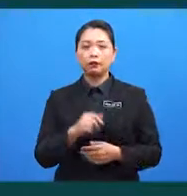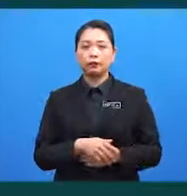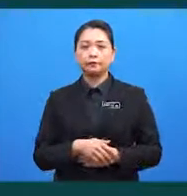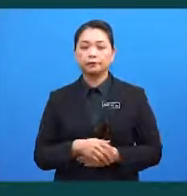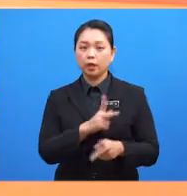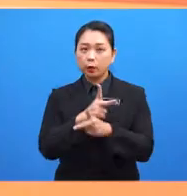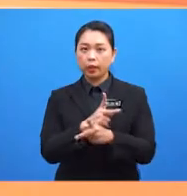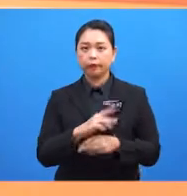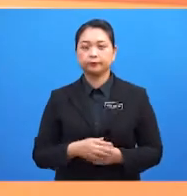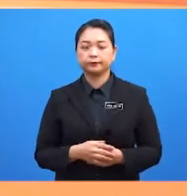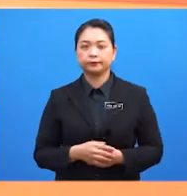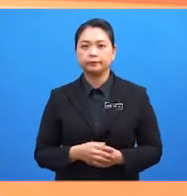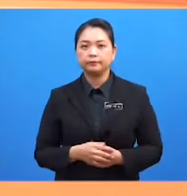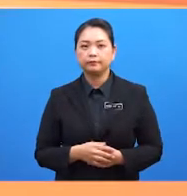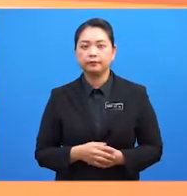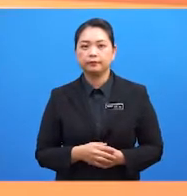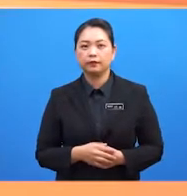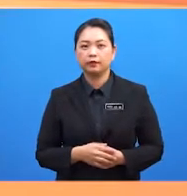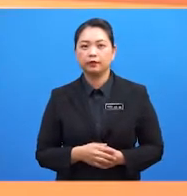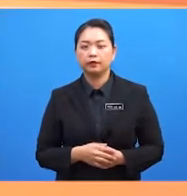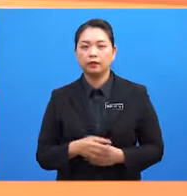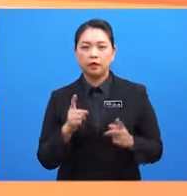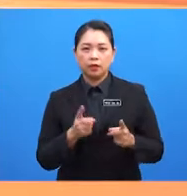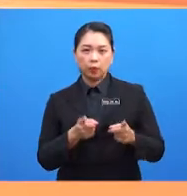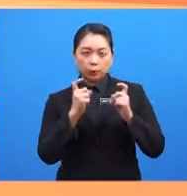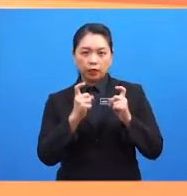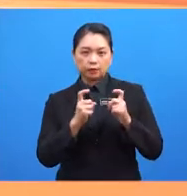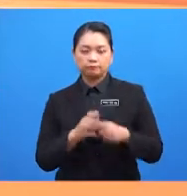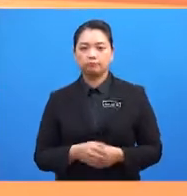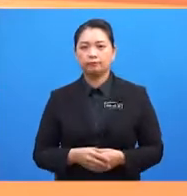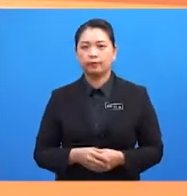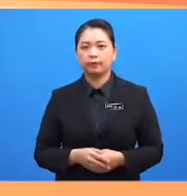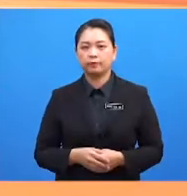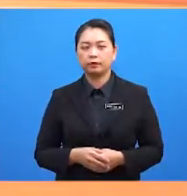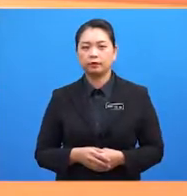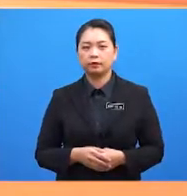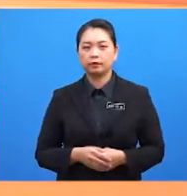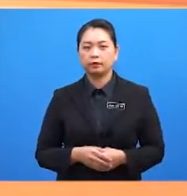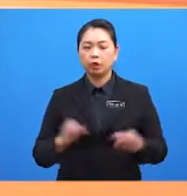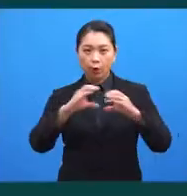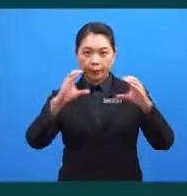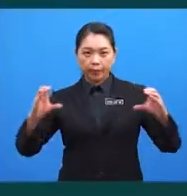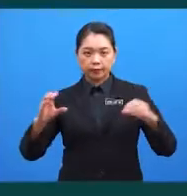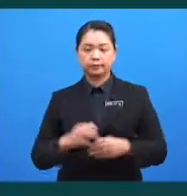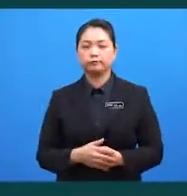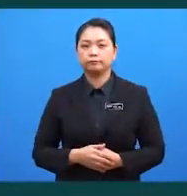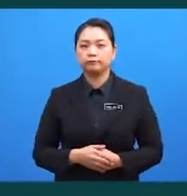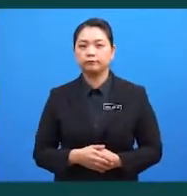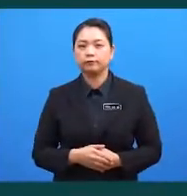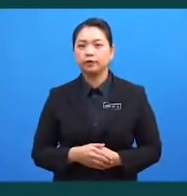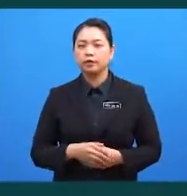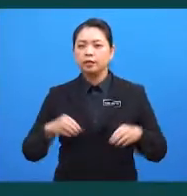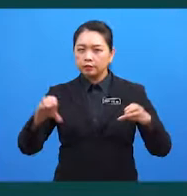you. Alright, now, a quick check on your comprehension of the passage. Did